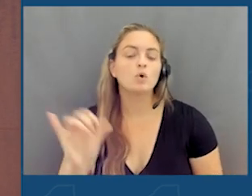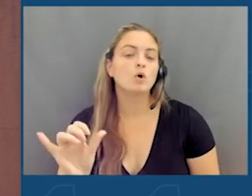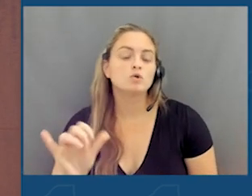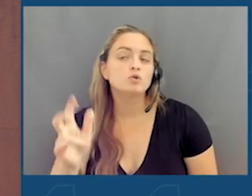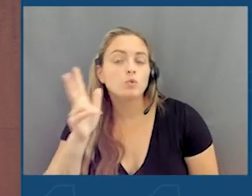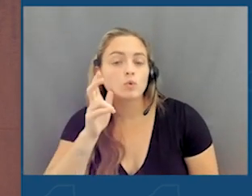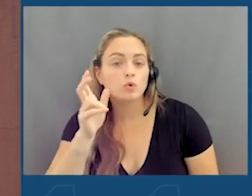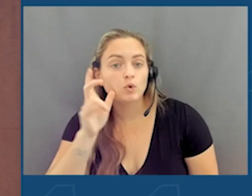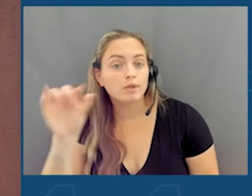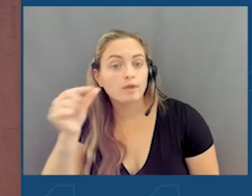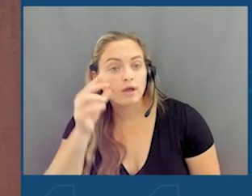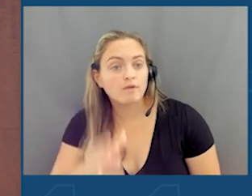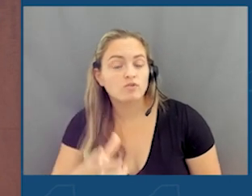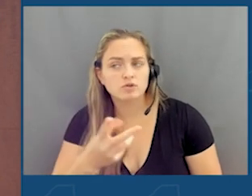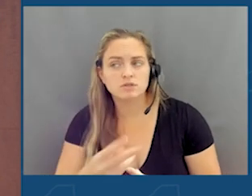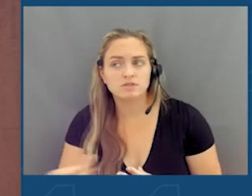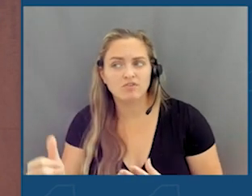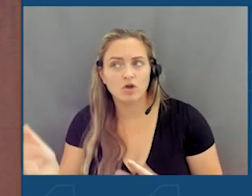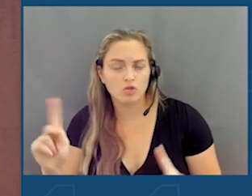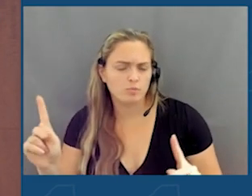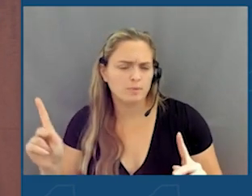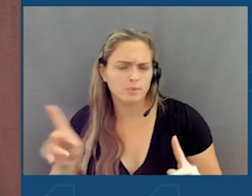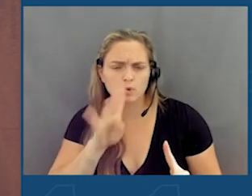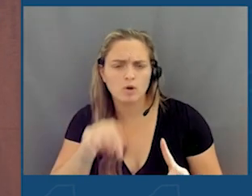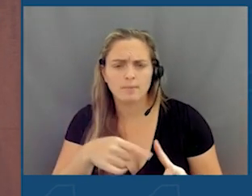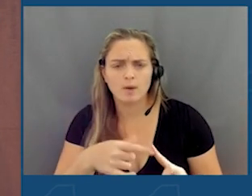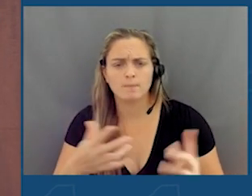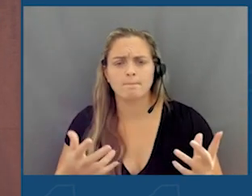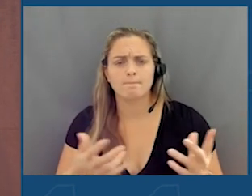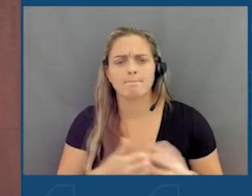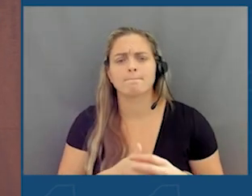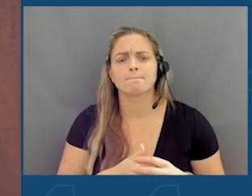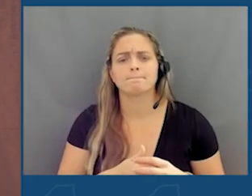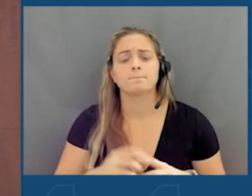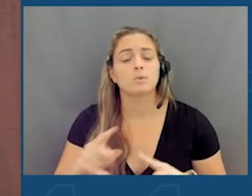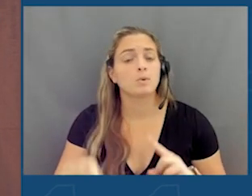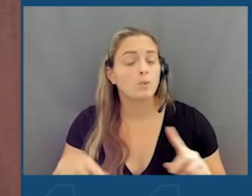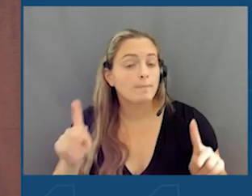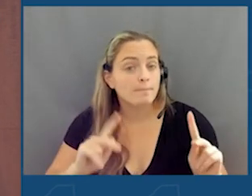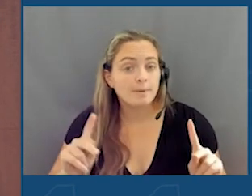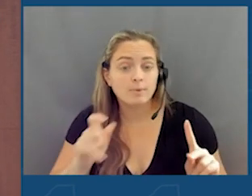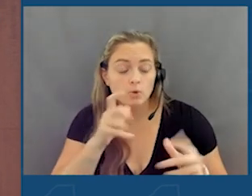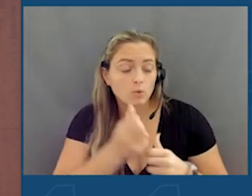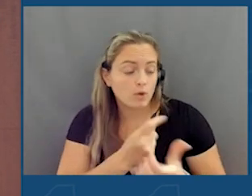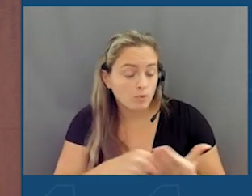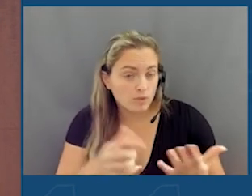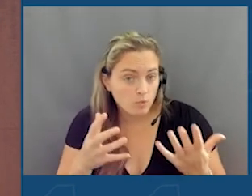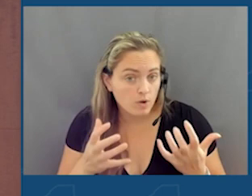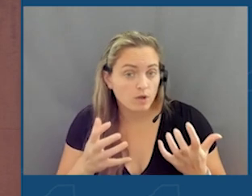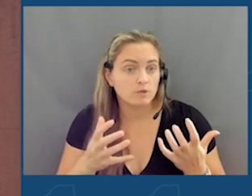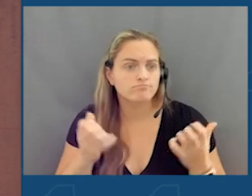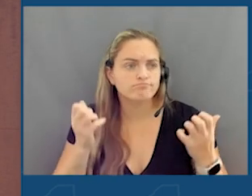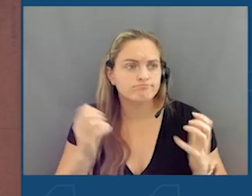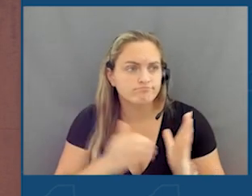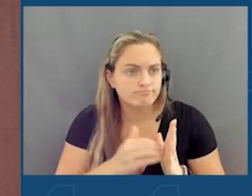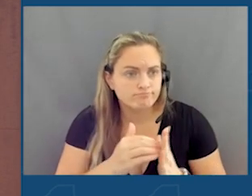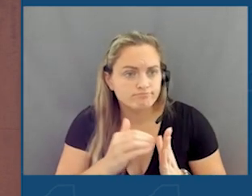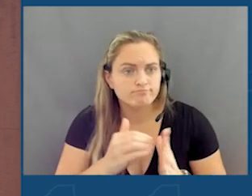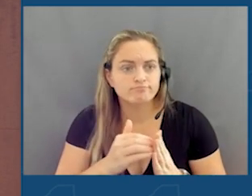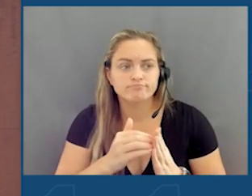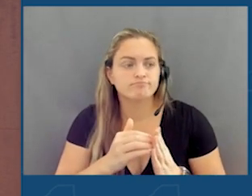the governor and a number of other folk talk about the fact that when people don't get what they want, a lot of times they